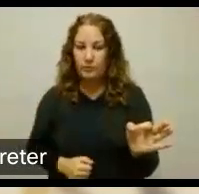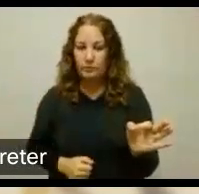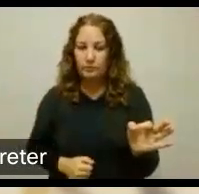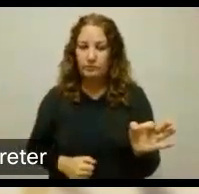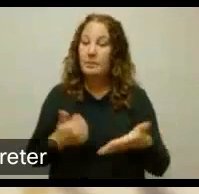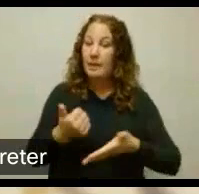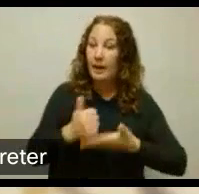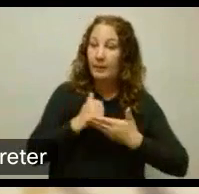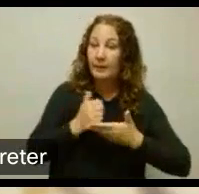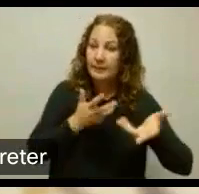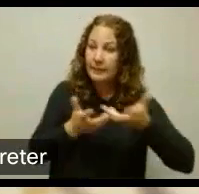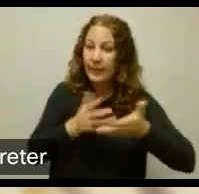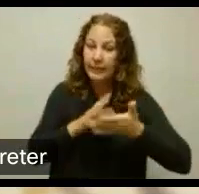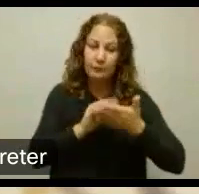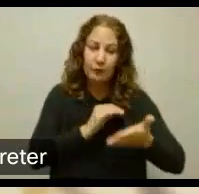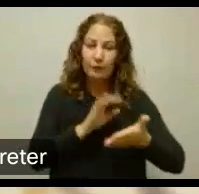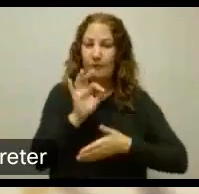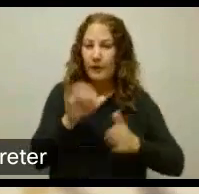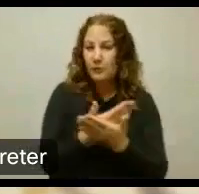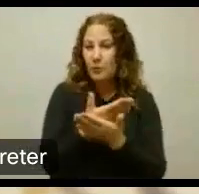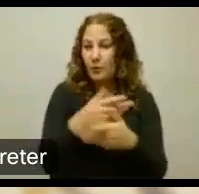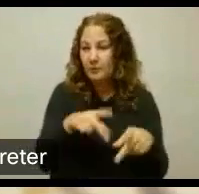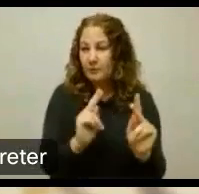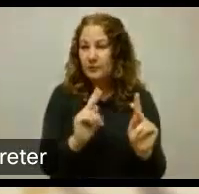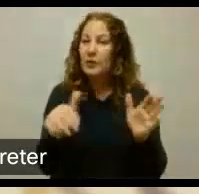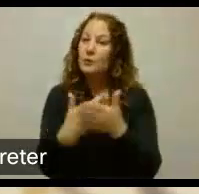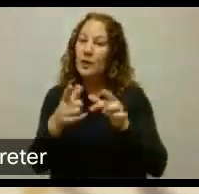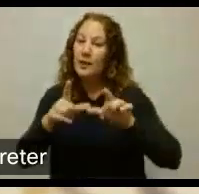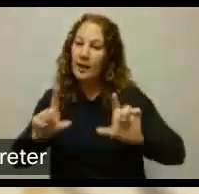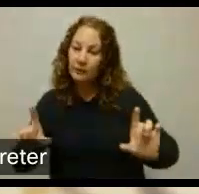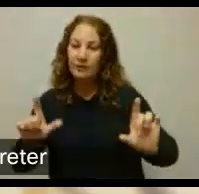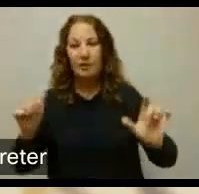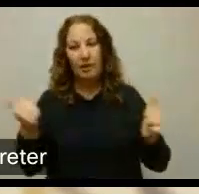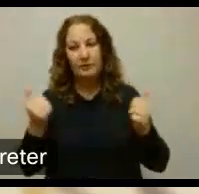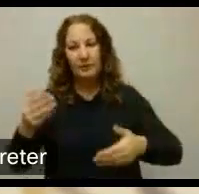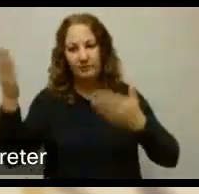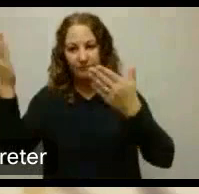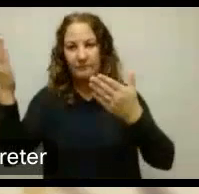us engage, learn, and find new opportunities, a new language has much to offer.